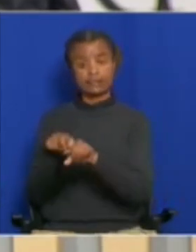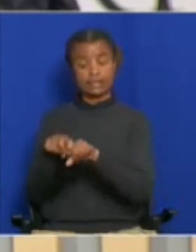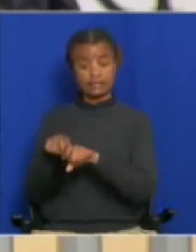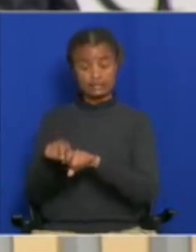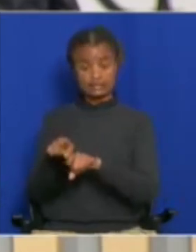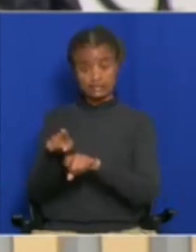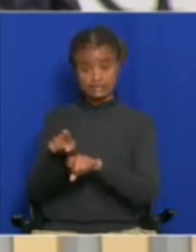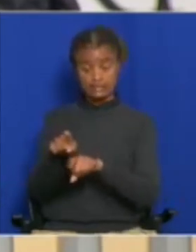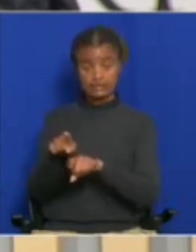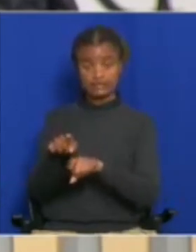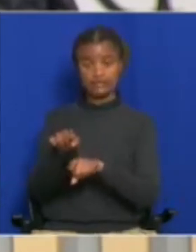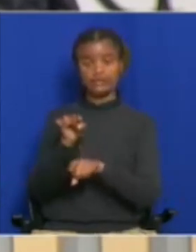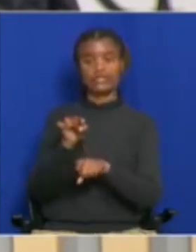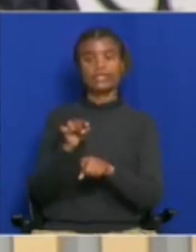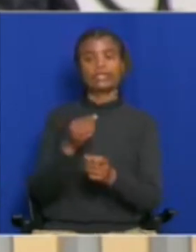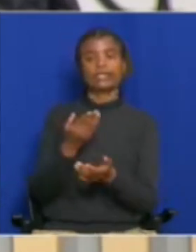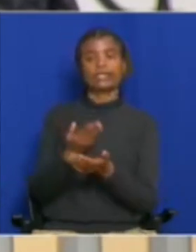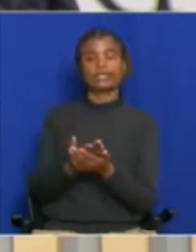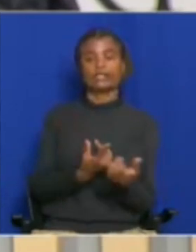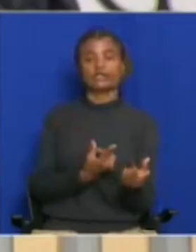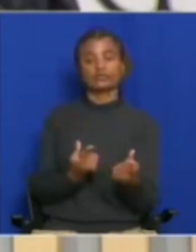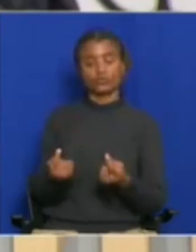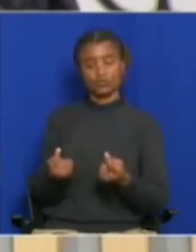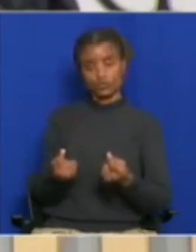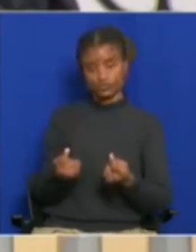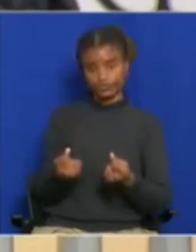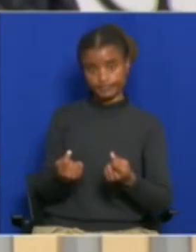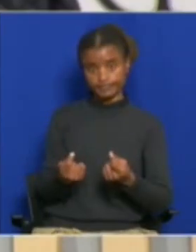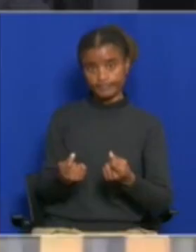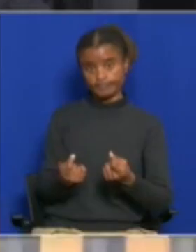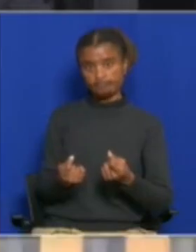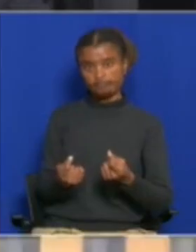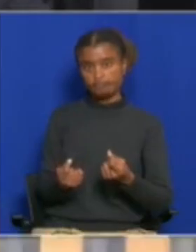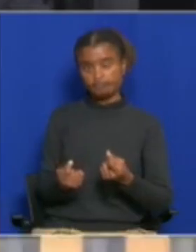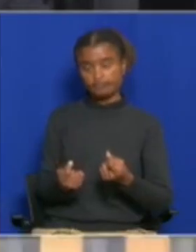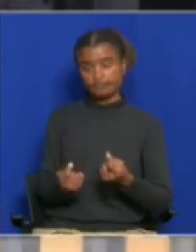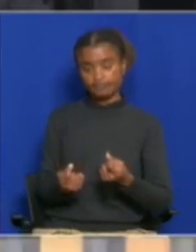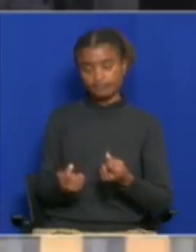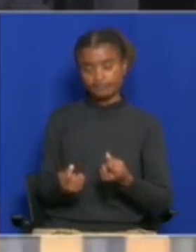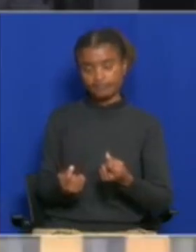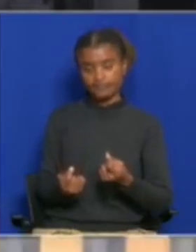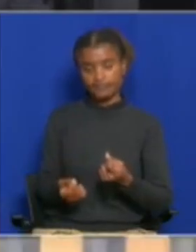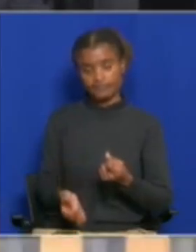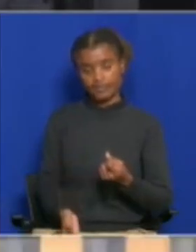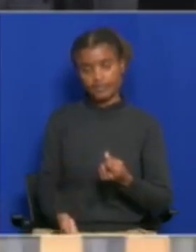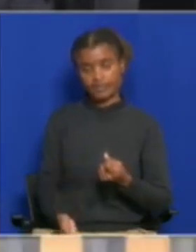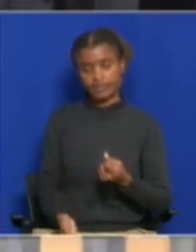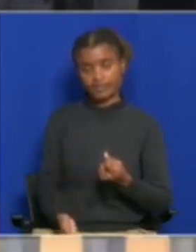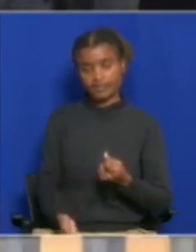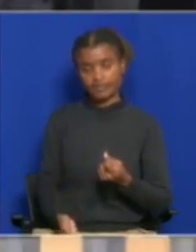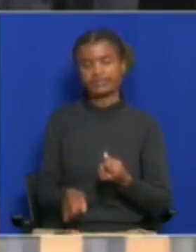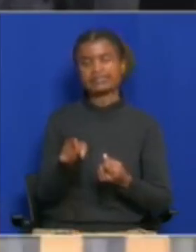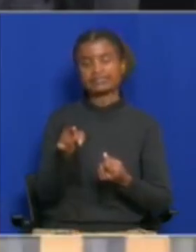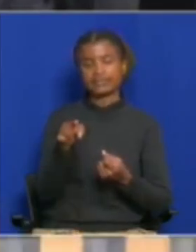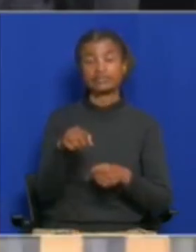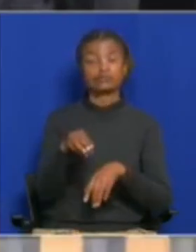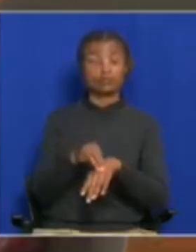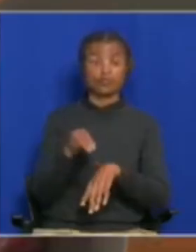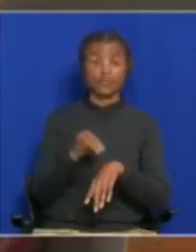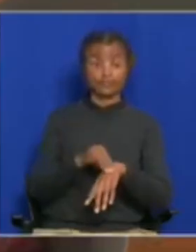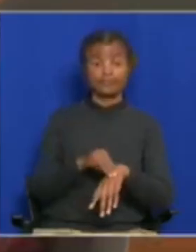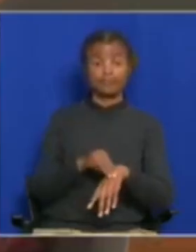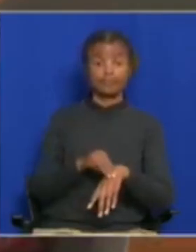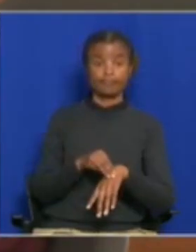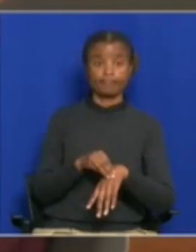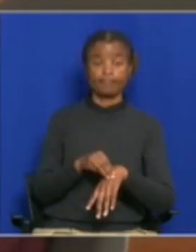applies. But Adams... Once, you see, therein lies the problem. Once you say that